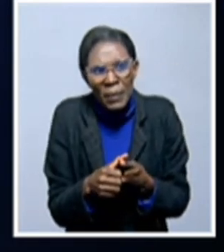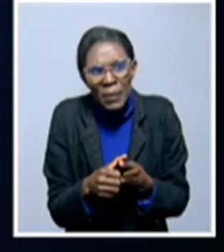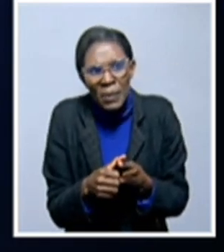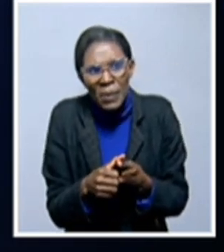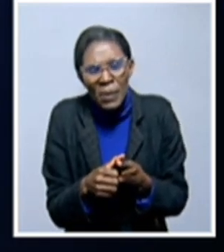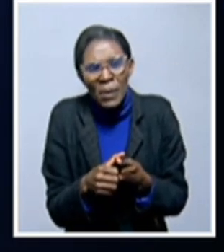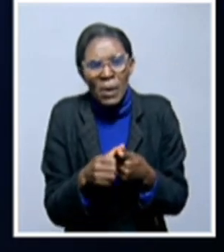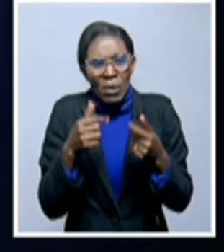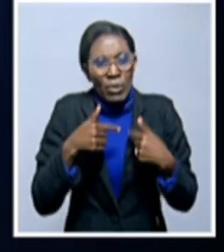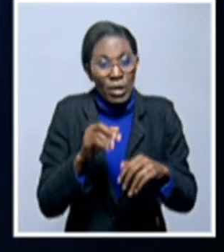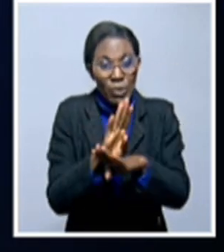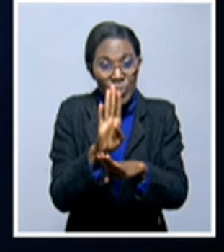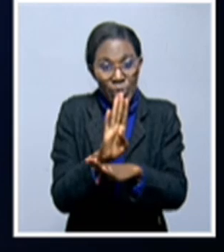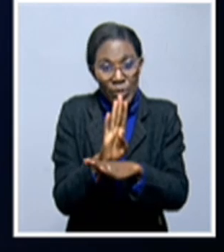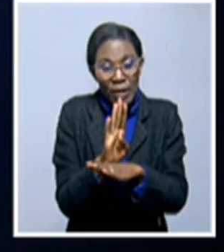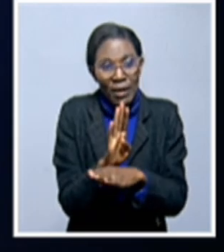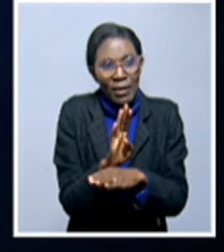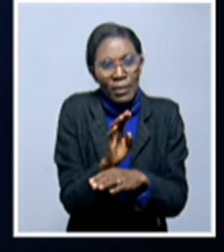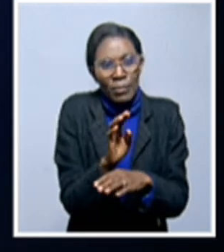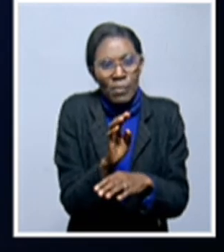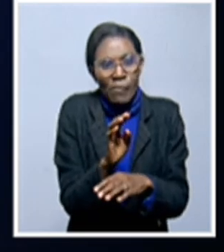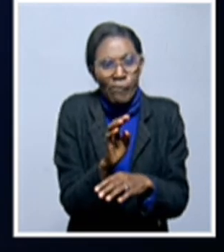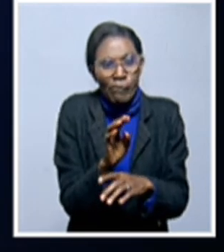we are mostly busy when we have the